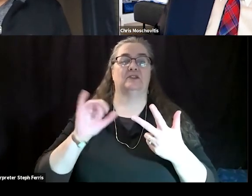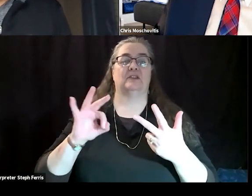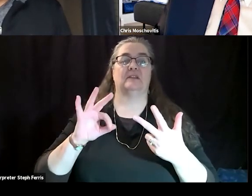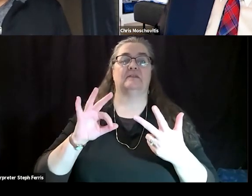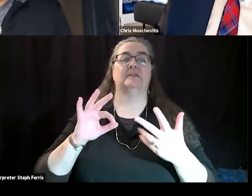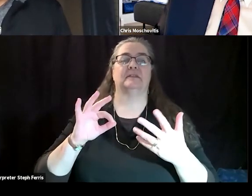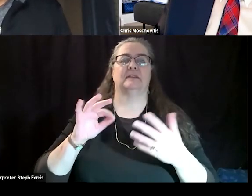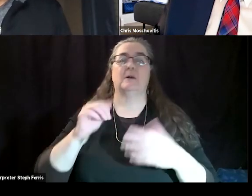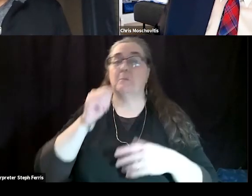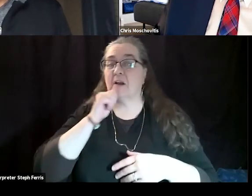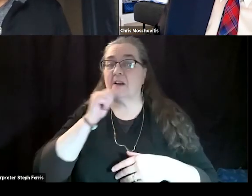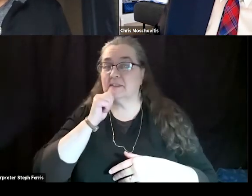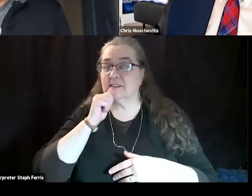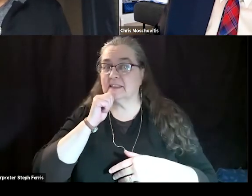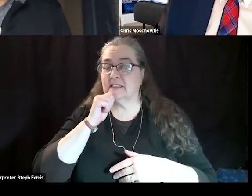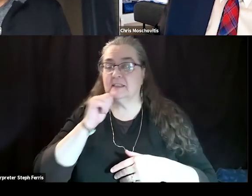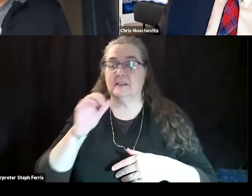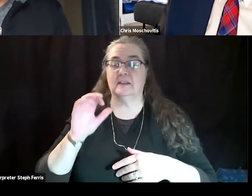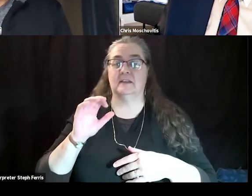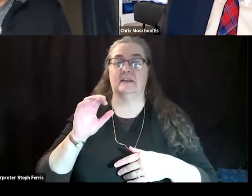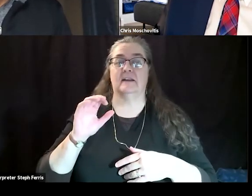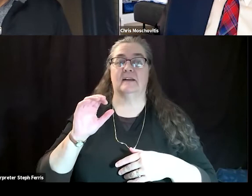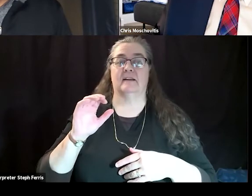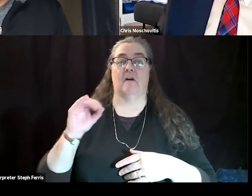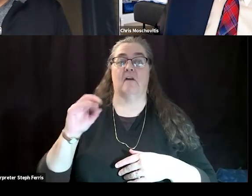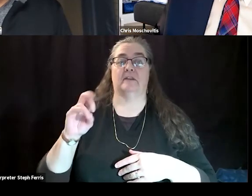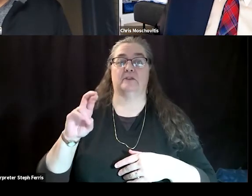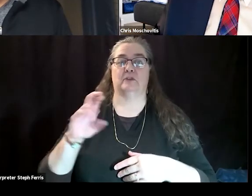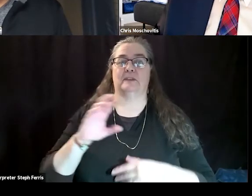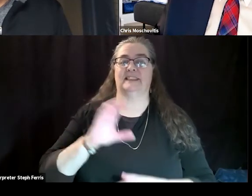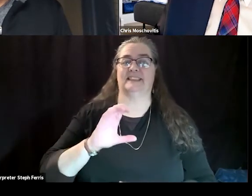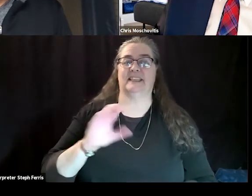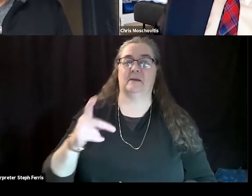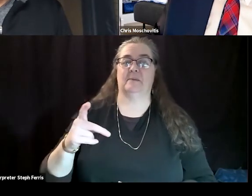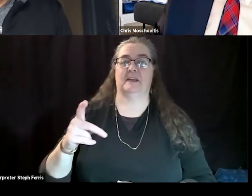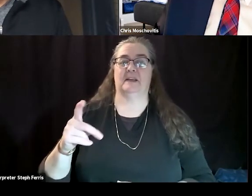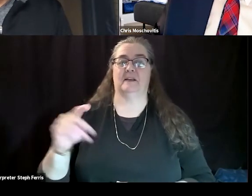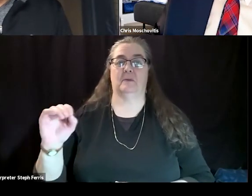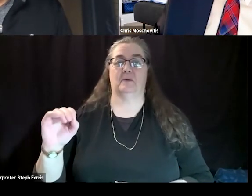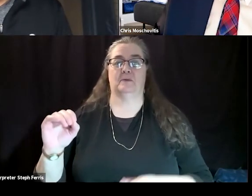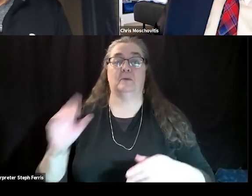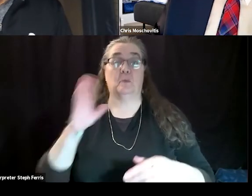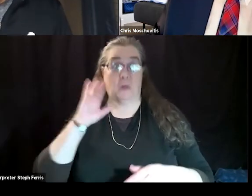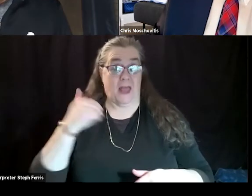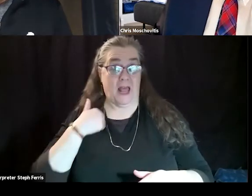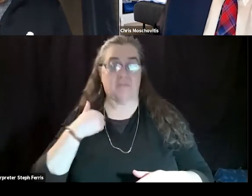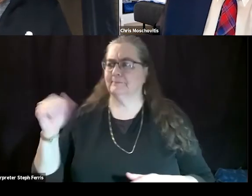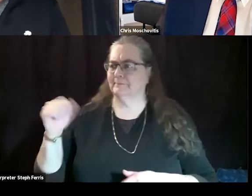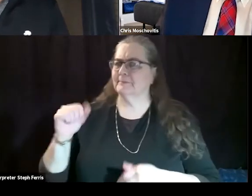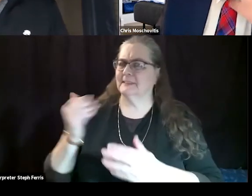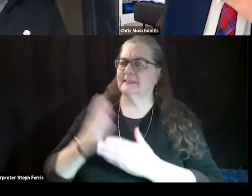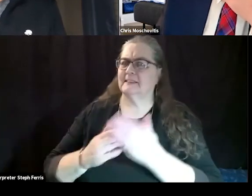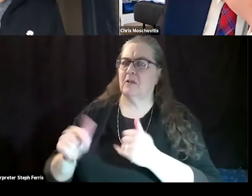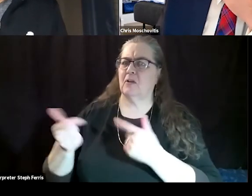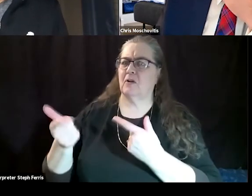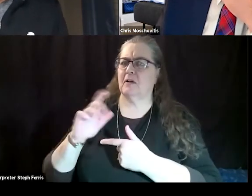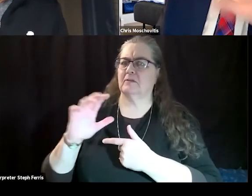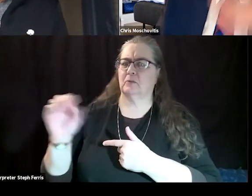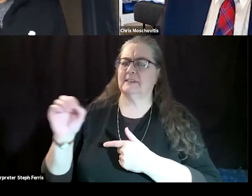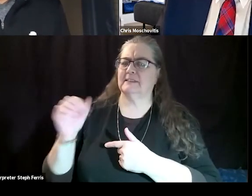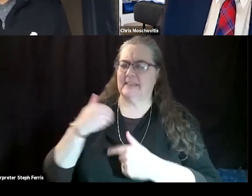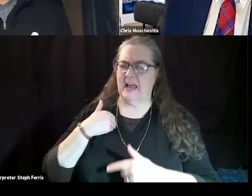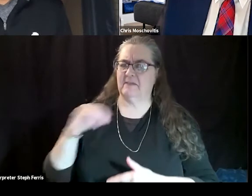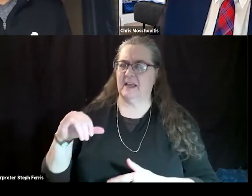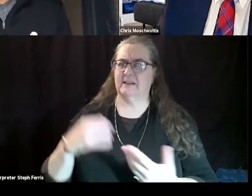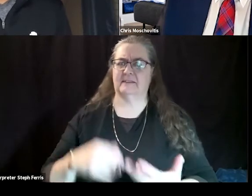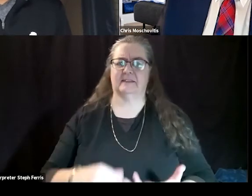large organizations, there are chief privacy officers. Okay. Absolutely. So it grows out of. Yeah,